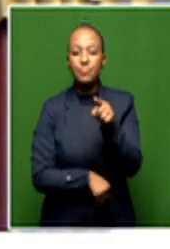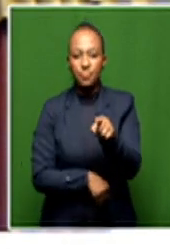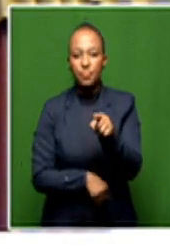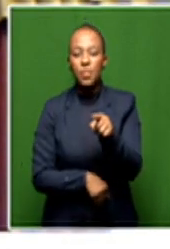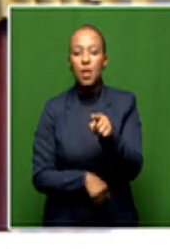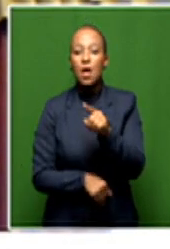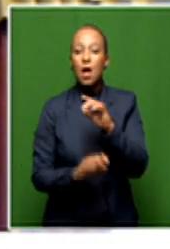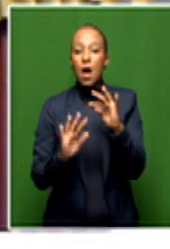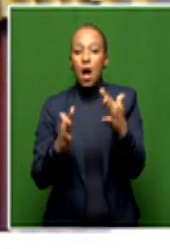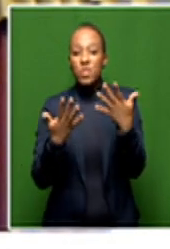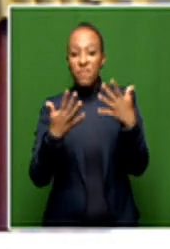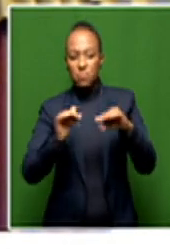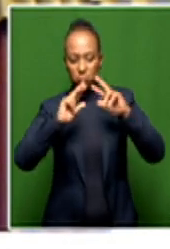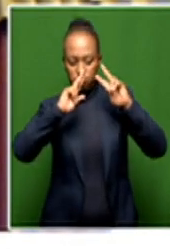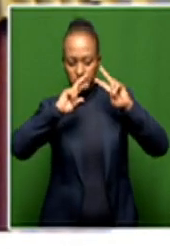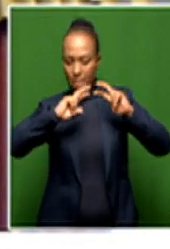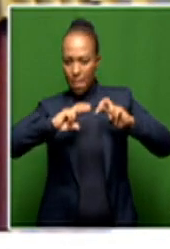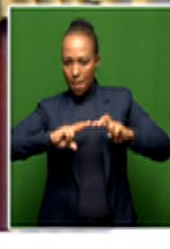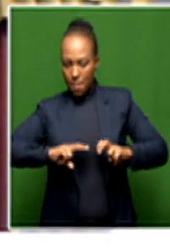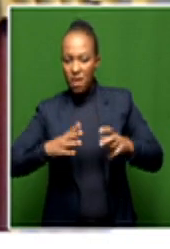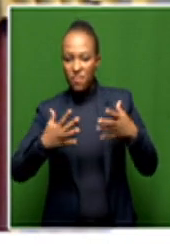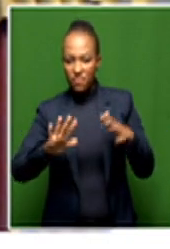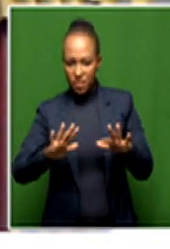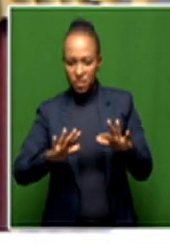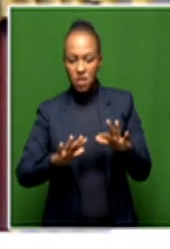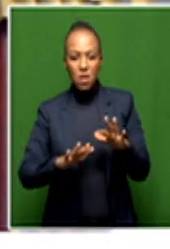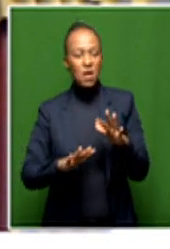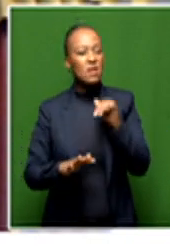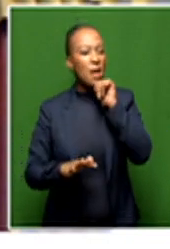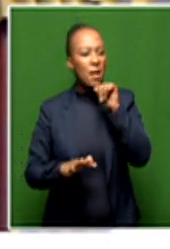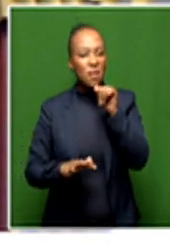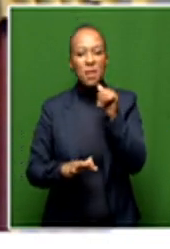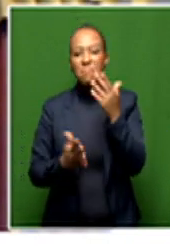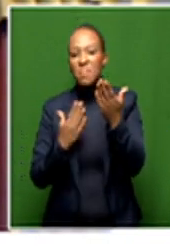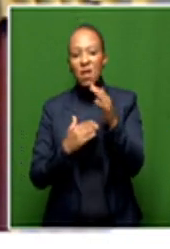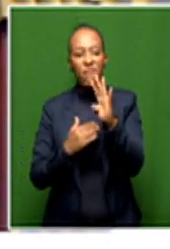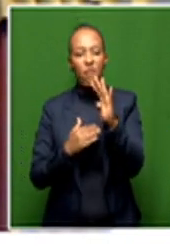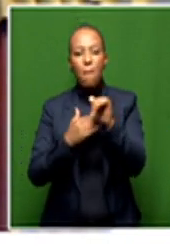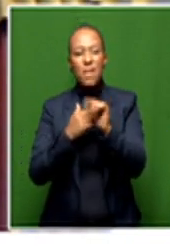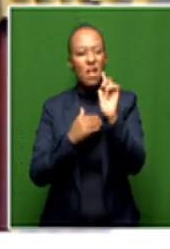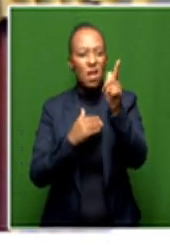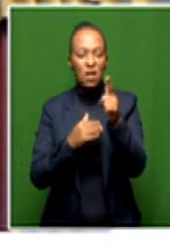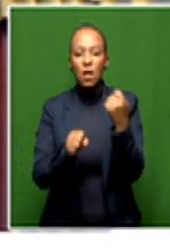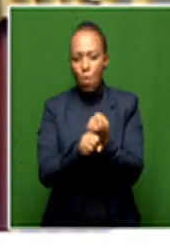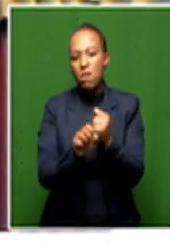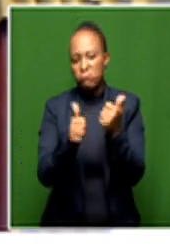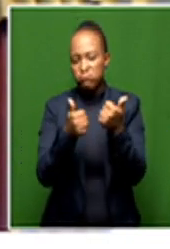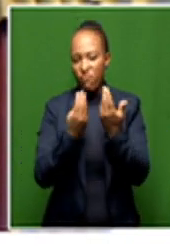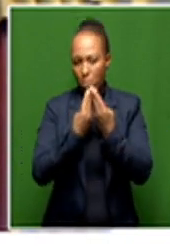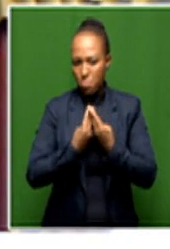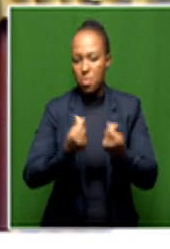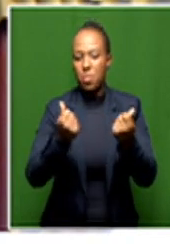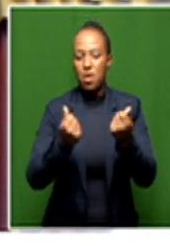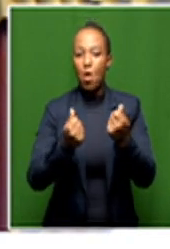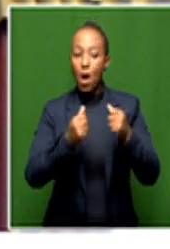they did the studies on. But even if you get it 4 months later, it will still be effective, according